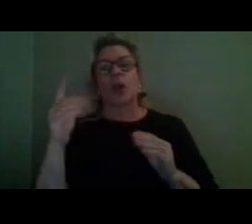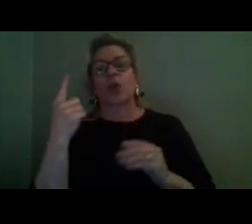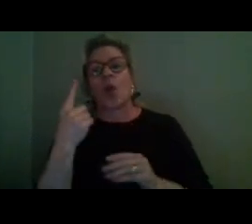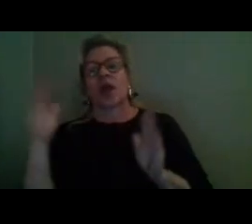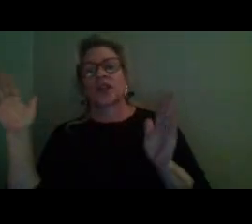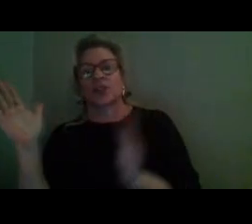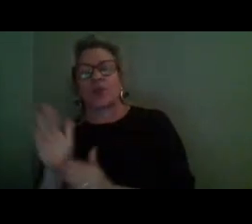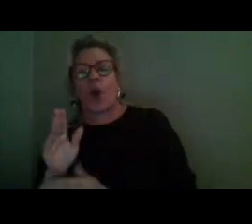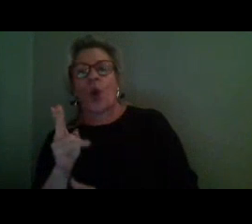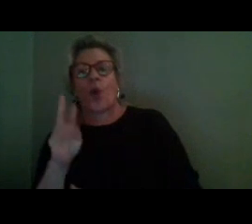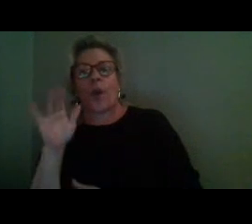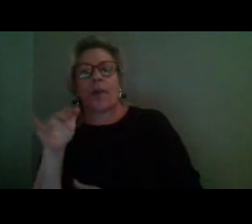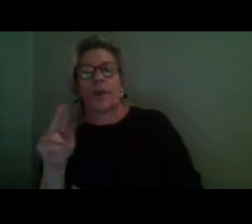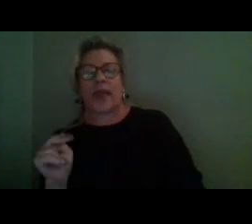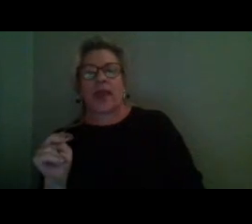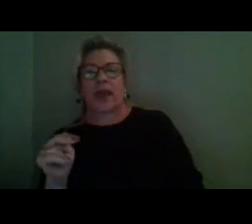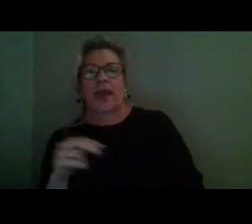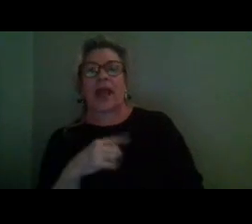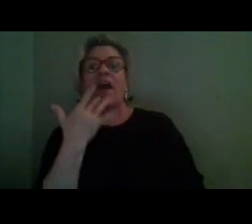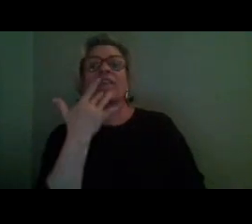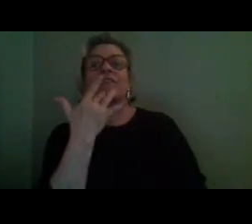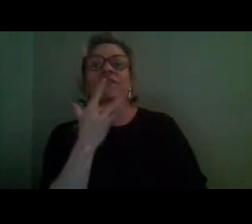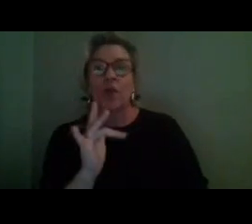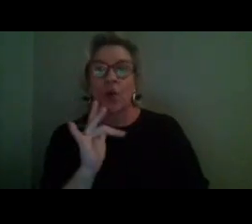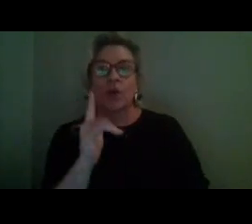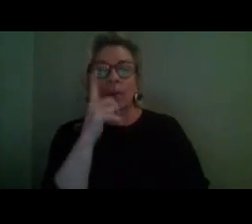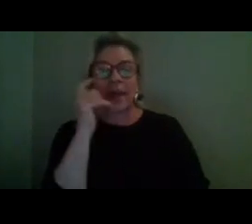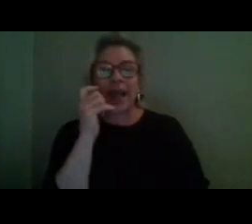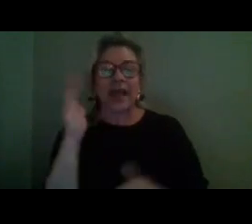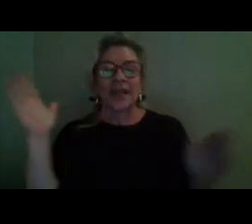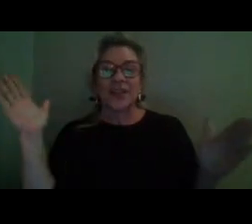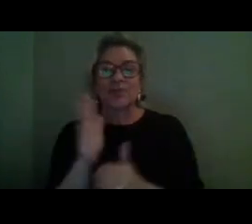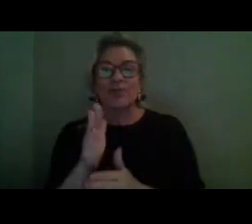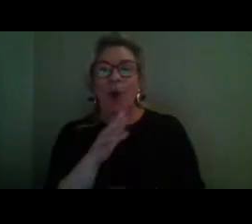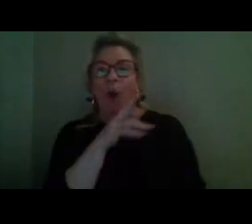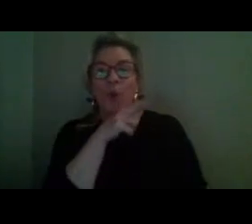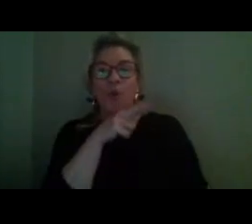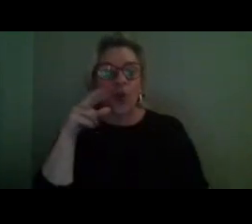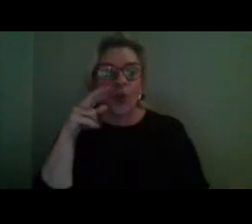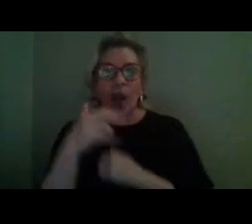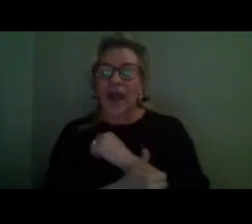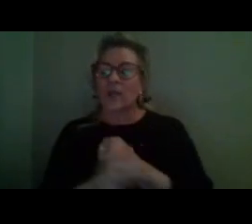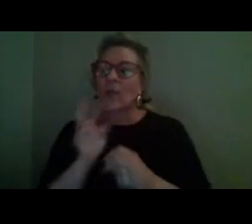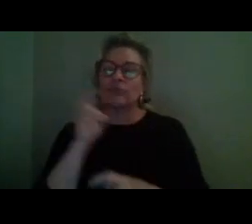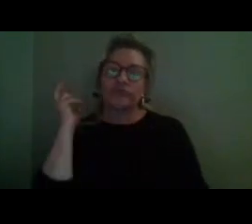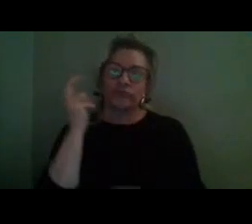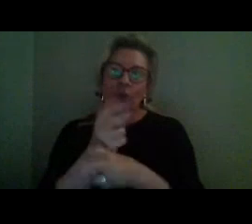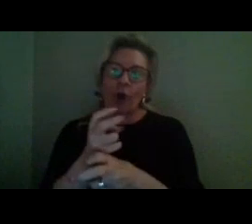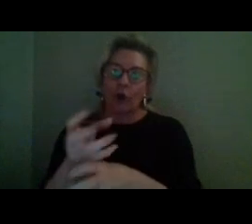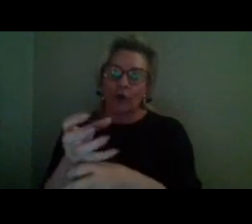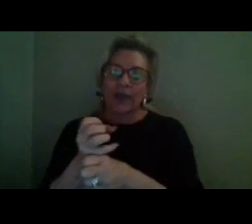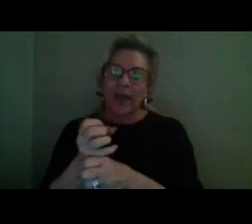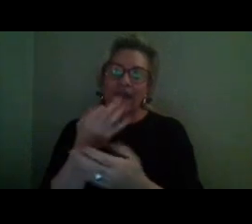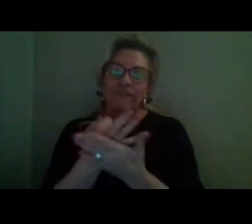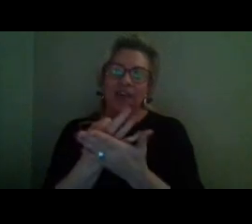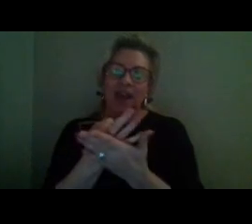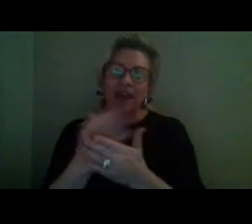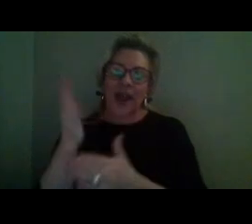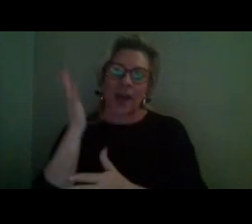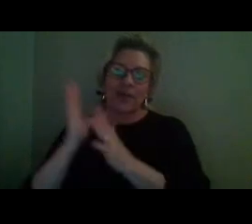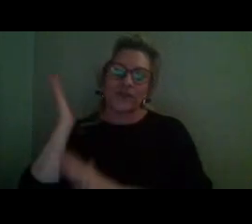rural categories. And I say fortunate because as small rural counties, it has been challenging to secure funding in previous cycles of the